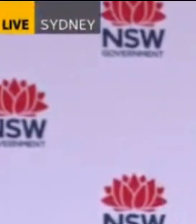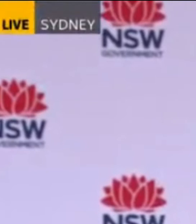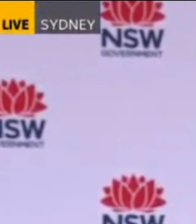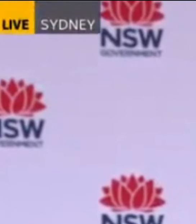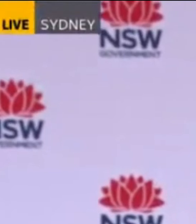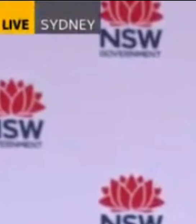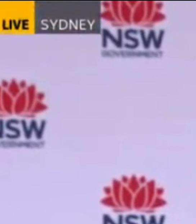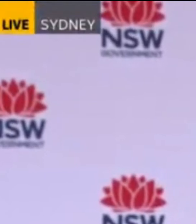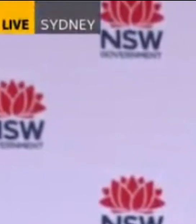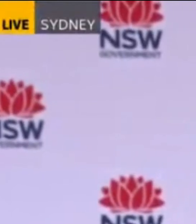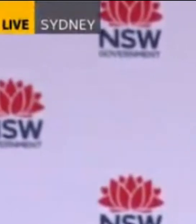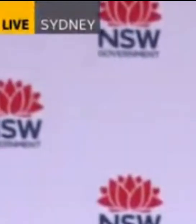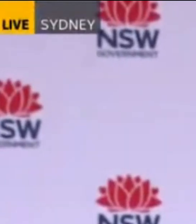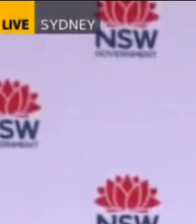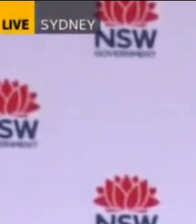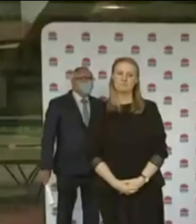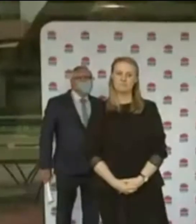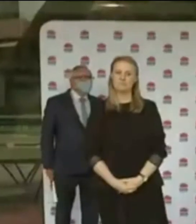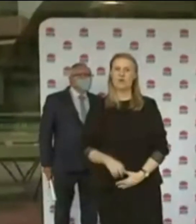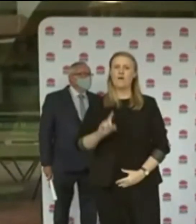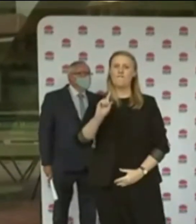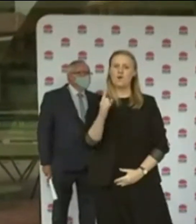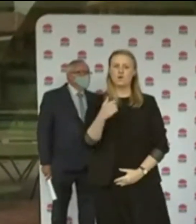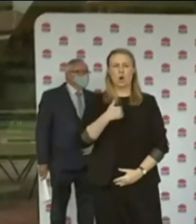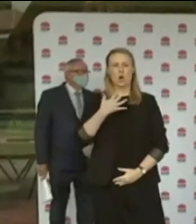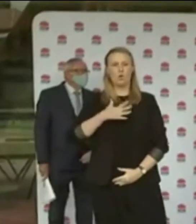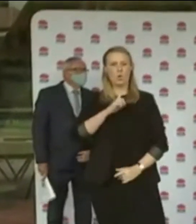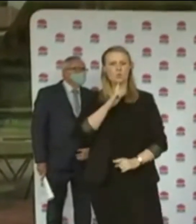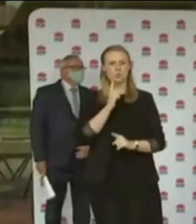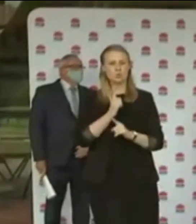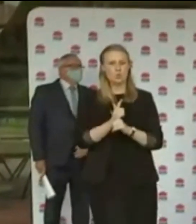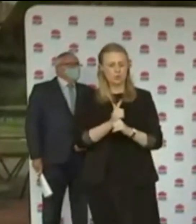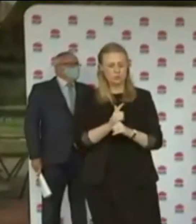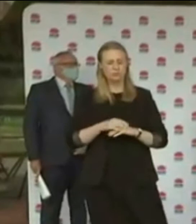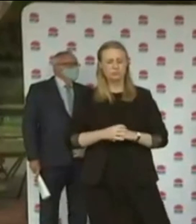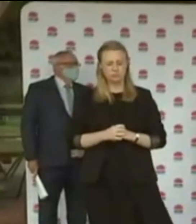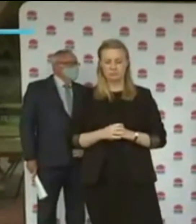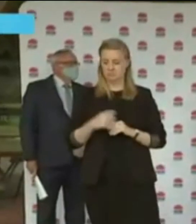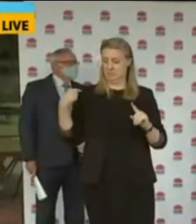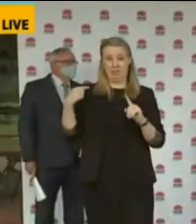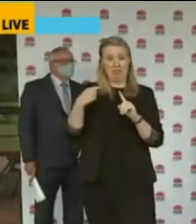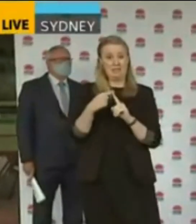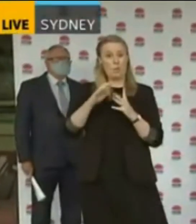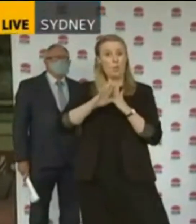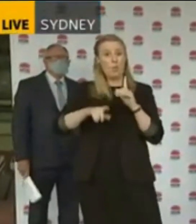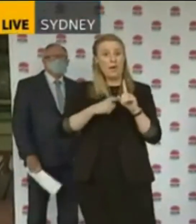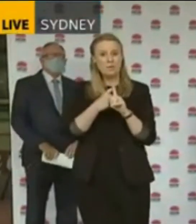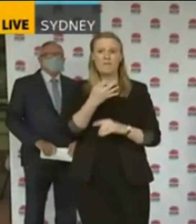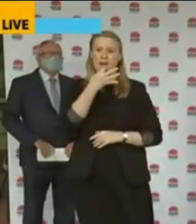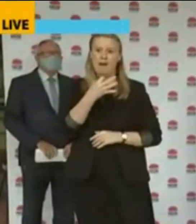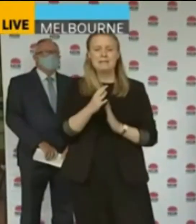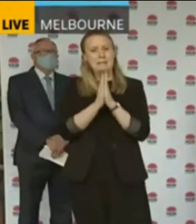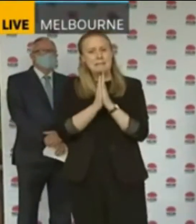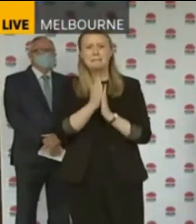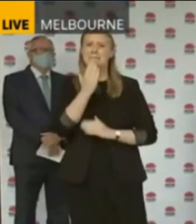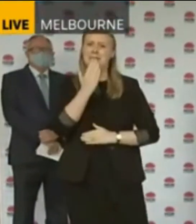Firstly, can I say that all week we've been pleading to the people of New South Wales to come out and get tested,